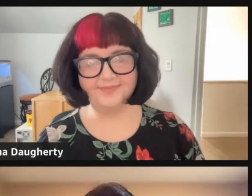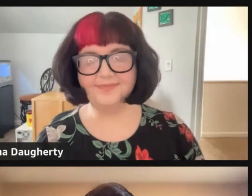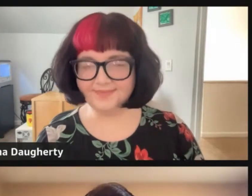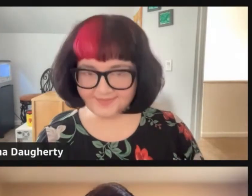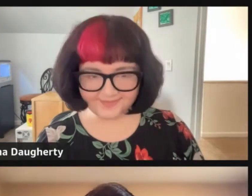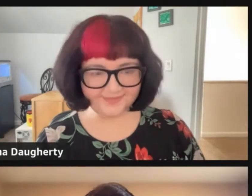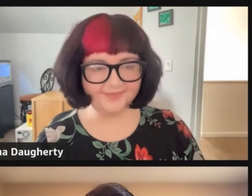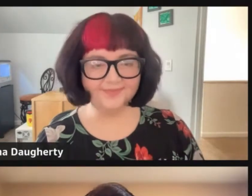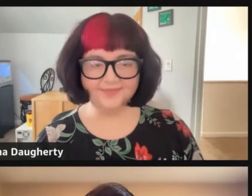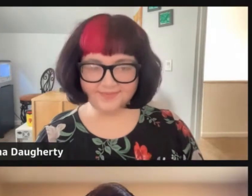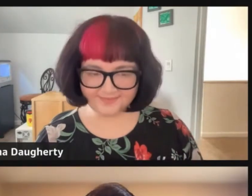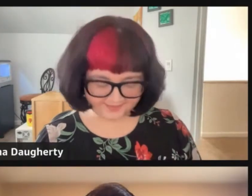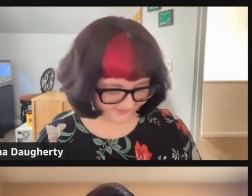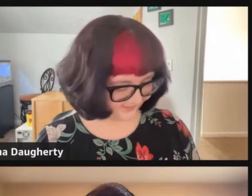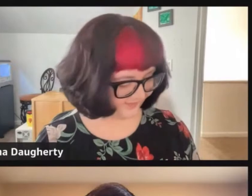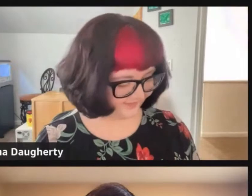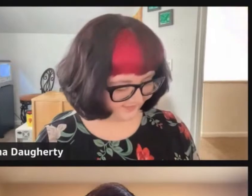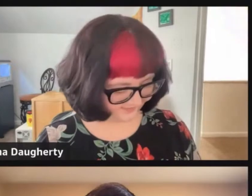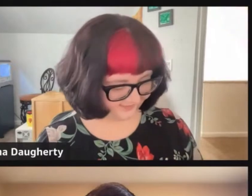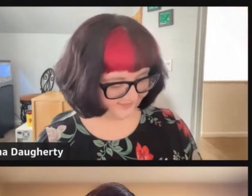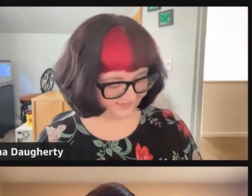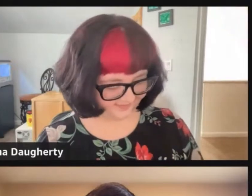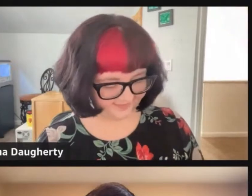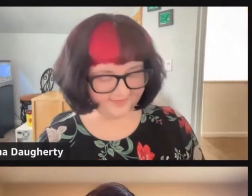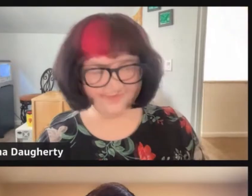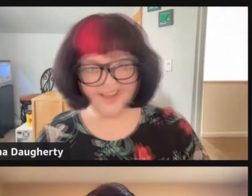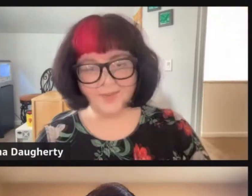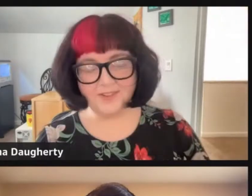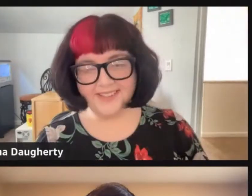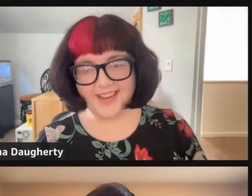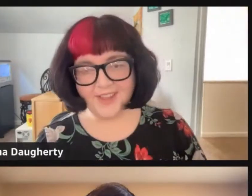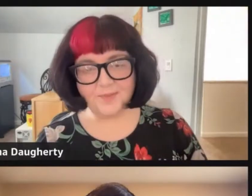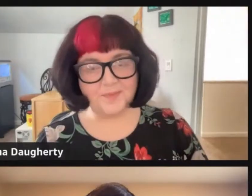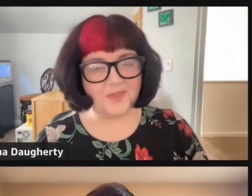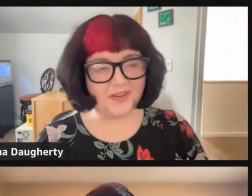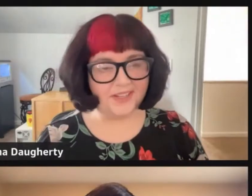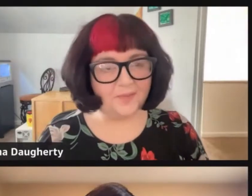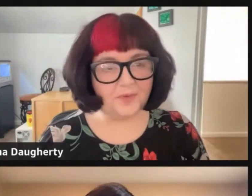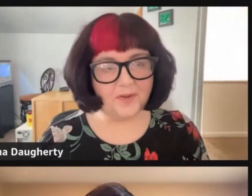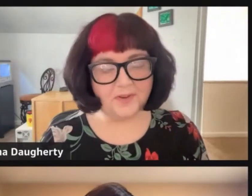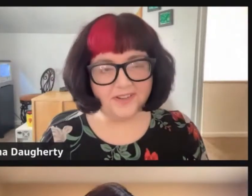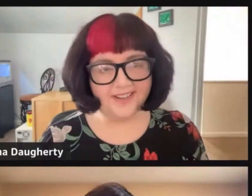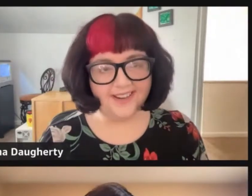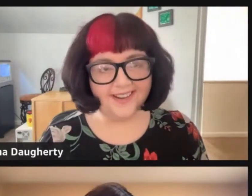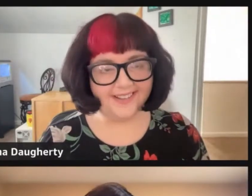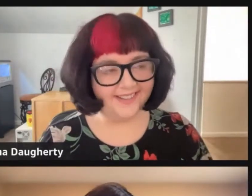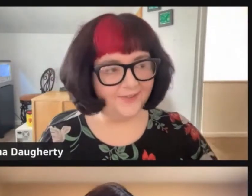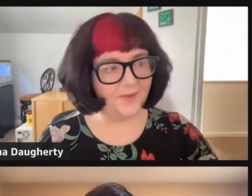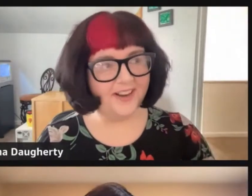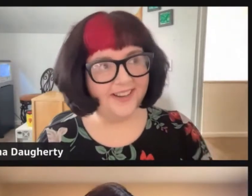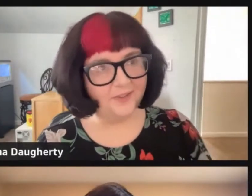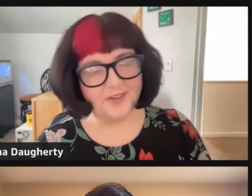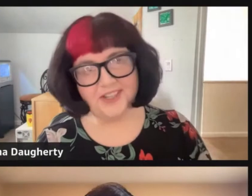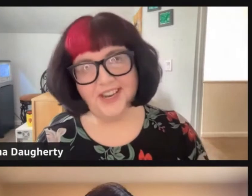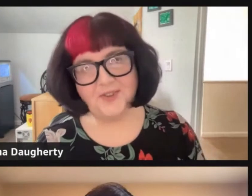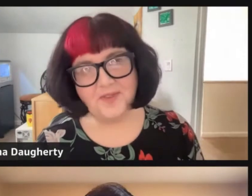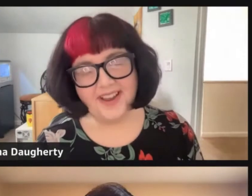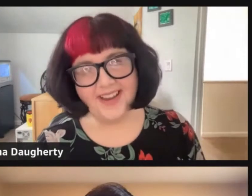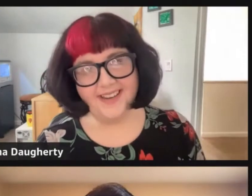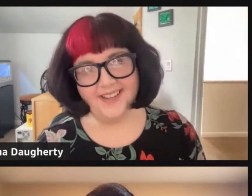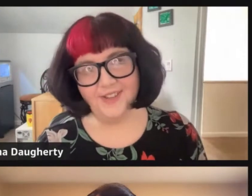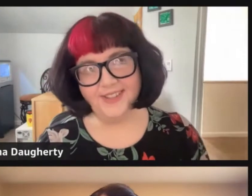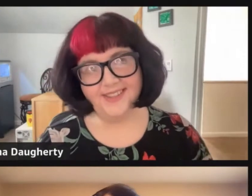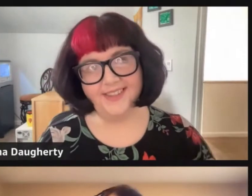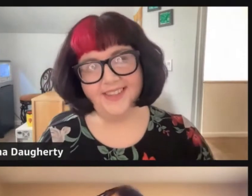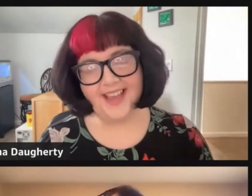Don't have to be on the latest and the greatest version of everything. I would say the tip we would want